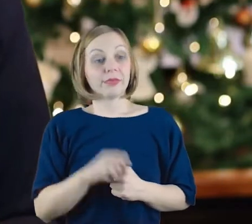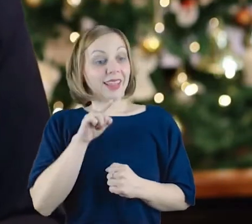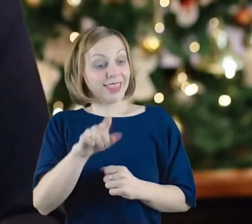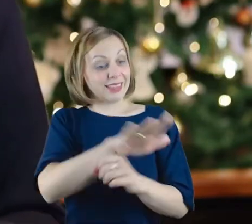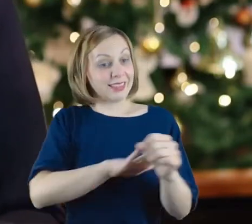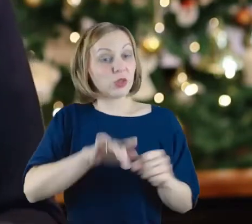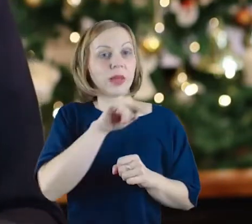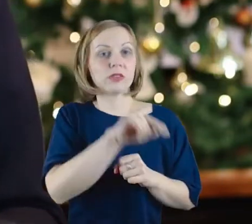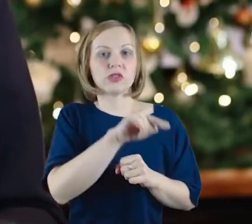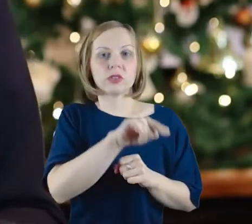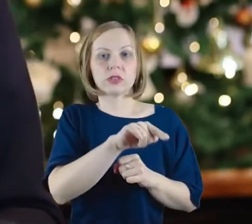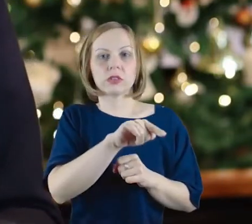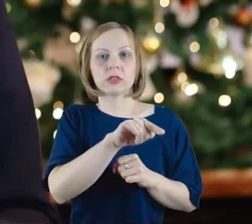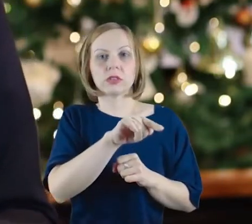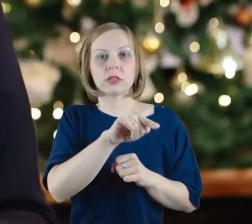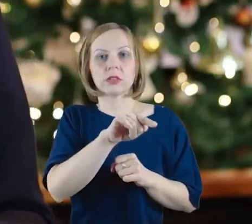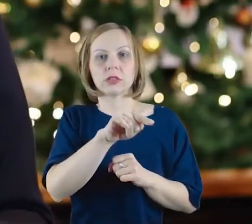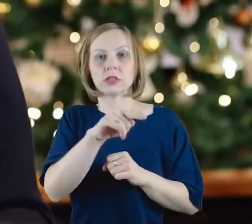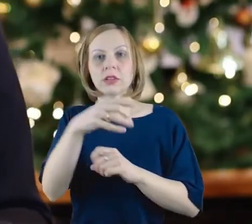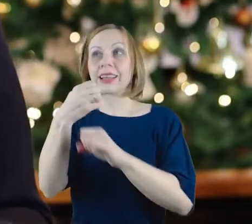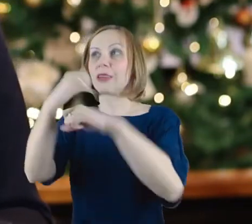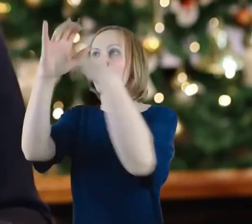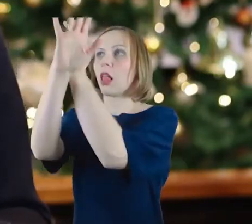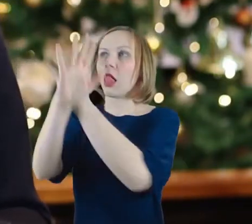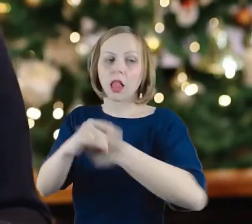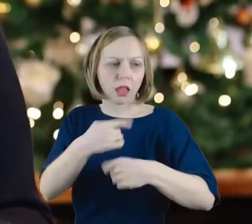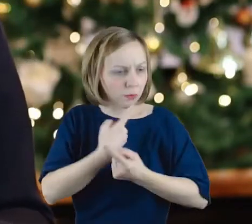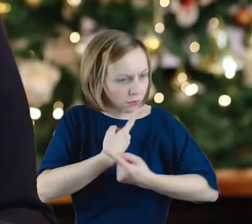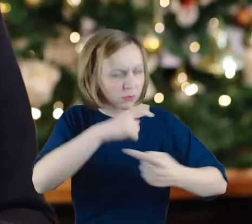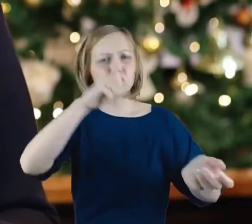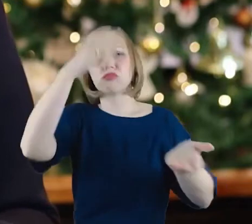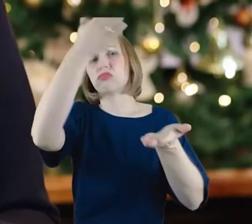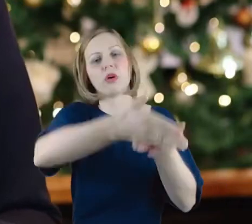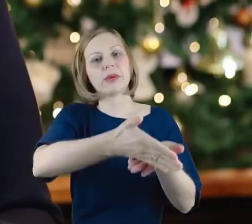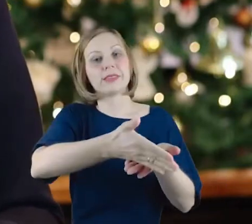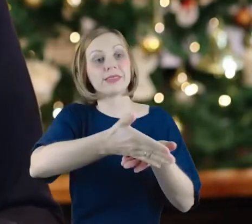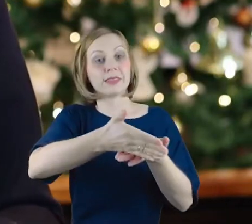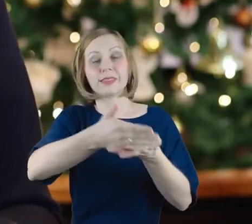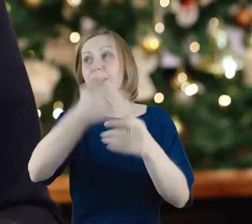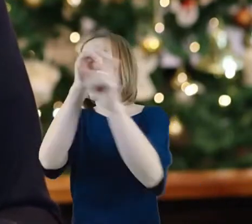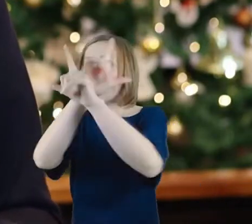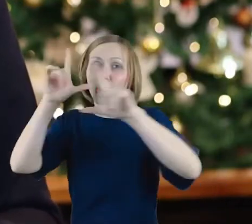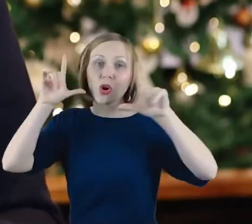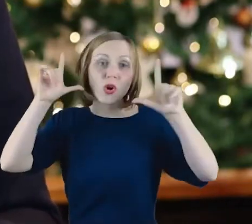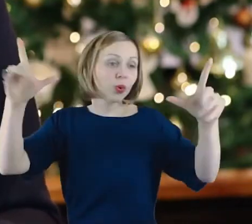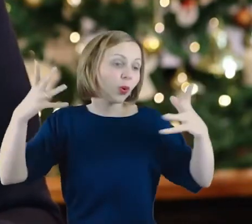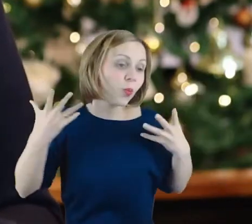that situation that the angel speaks the great words of promise. The Lord is with